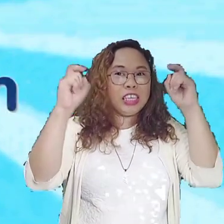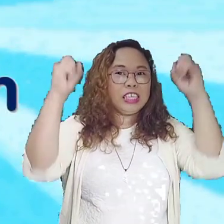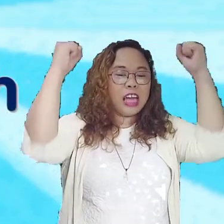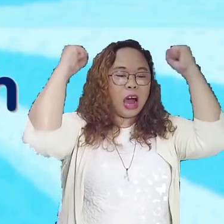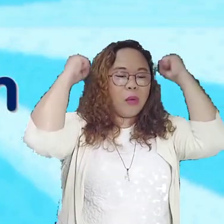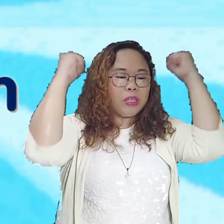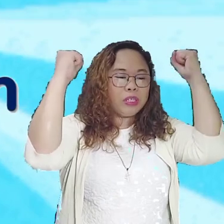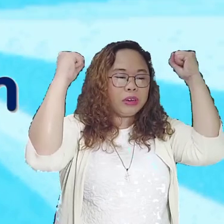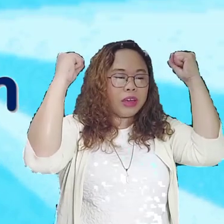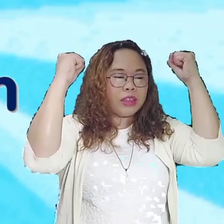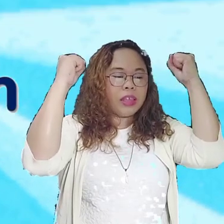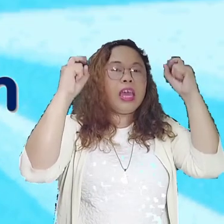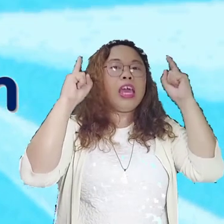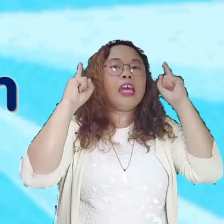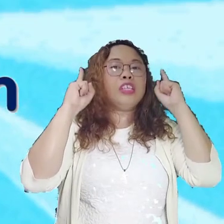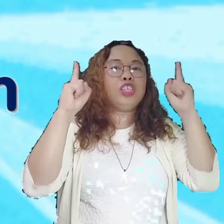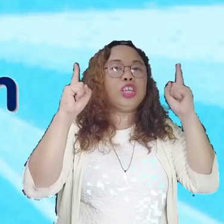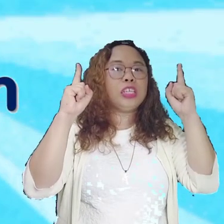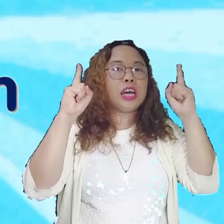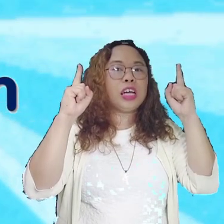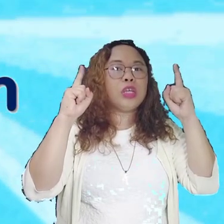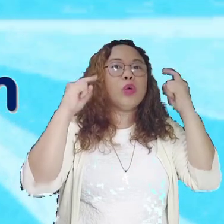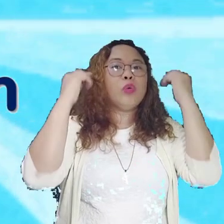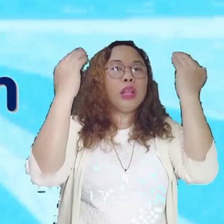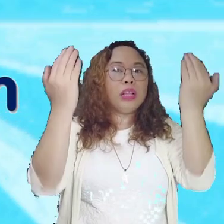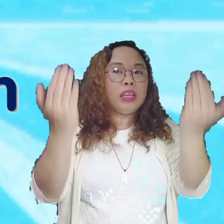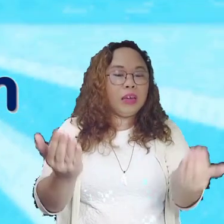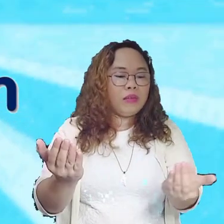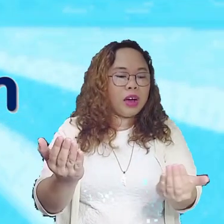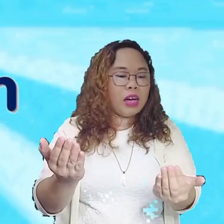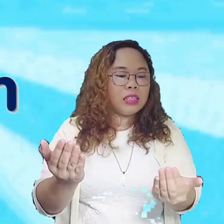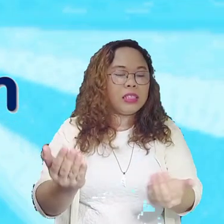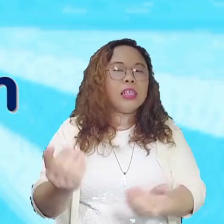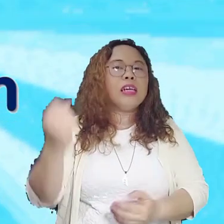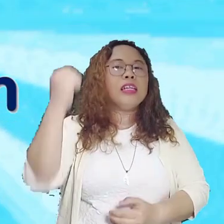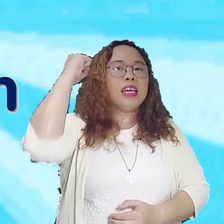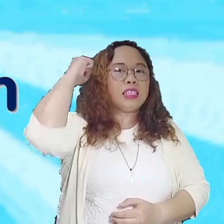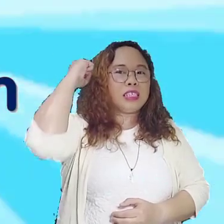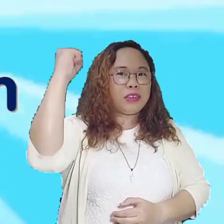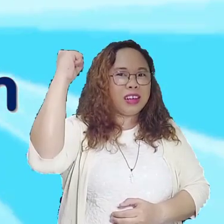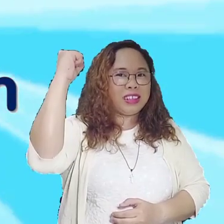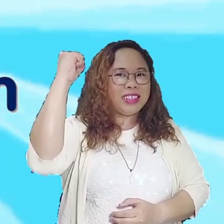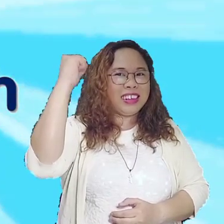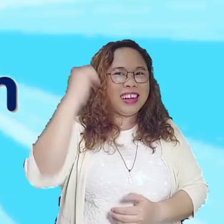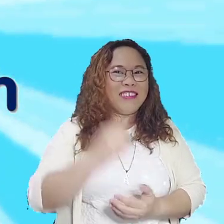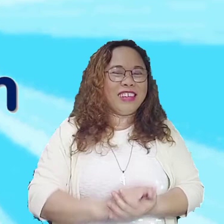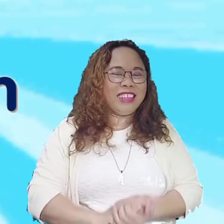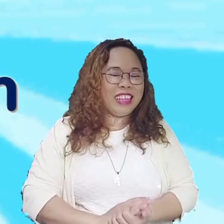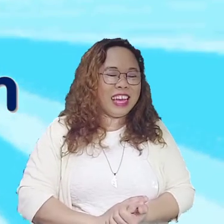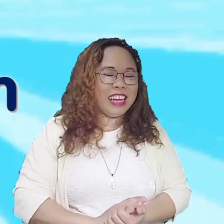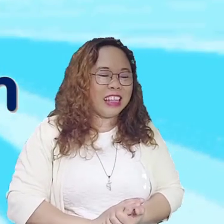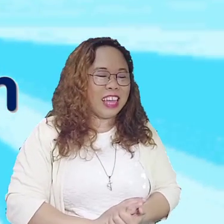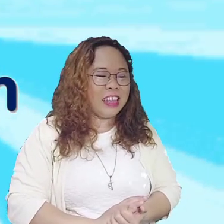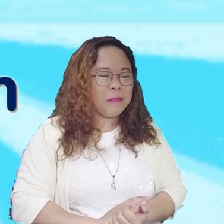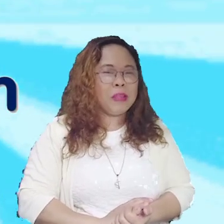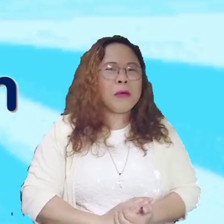jesus is our strength and jesus will give us the strength